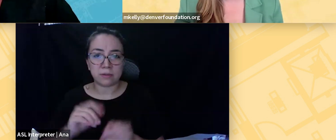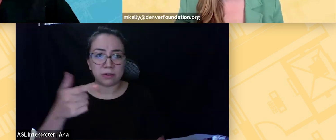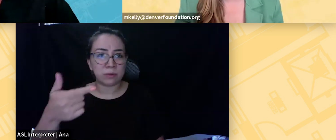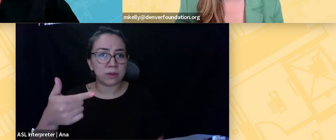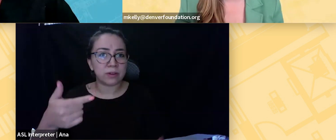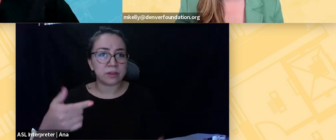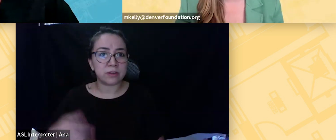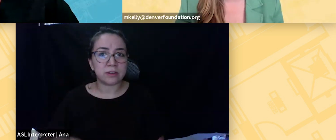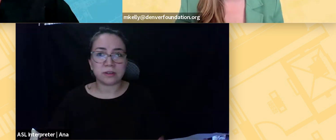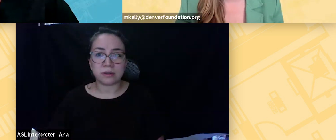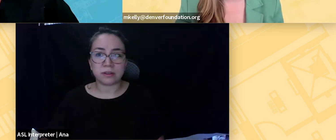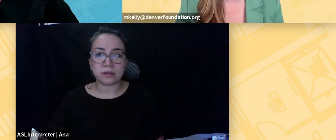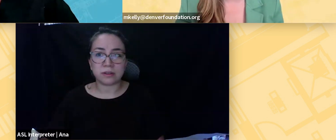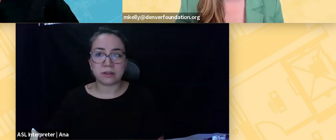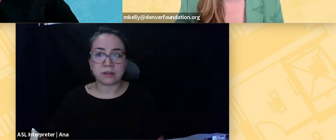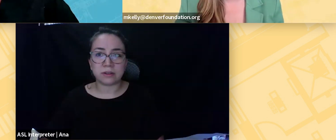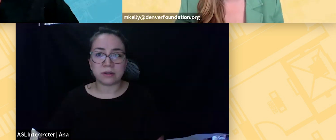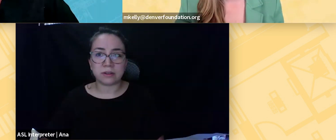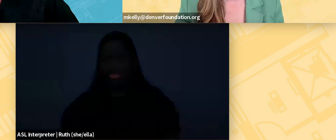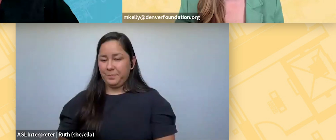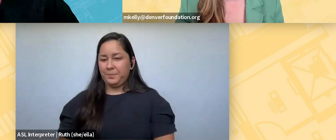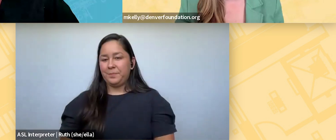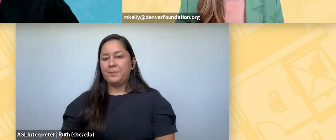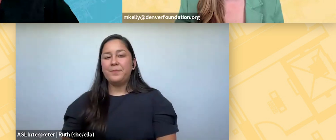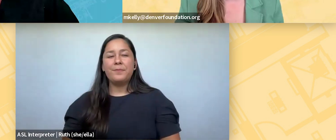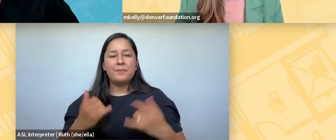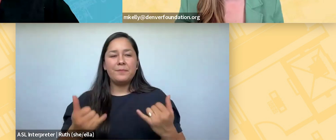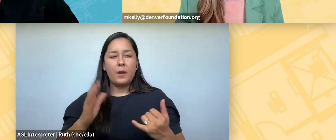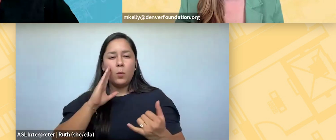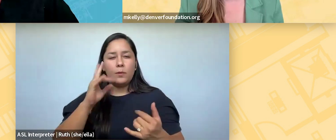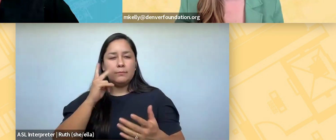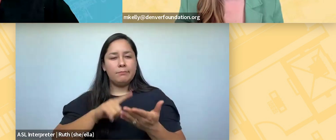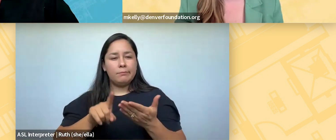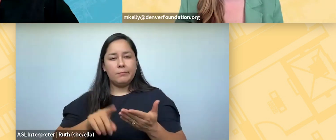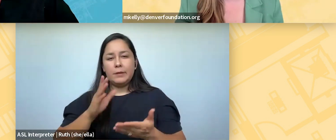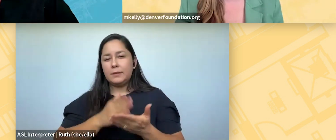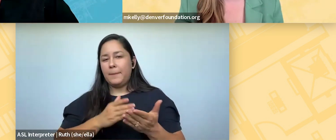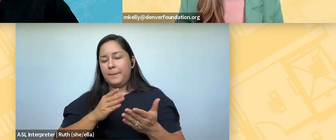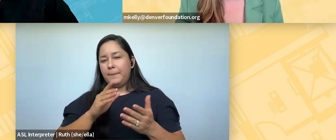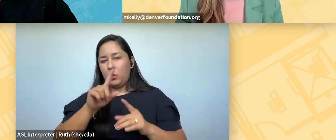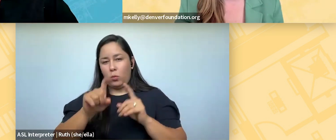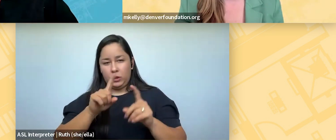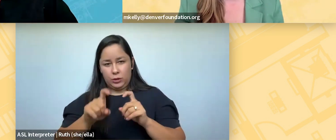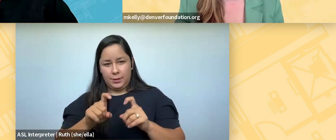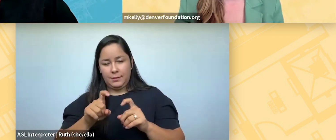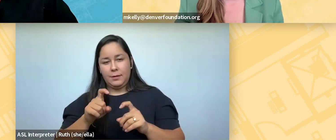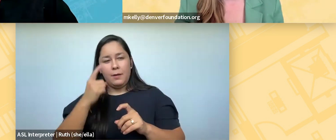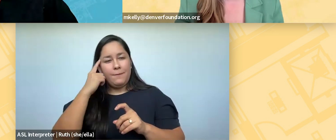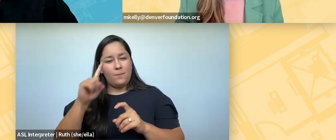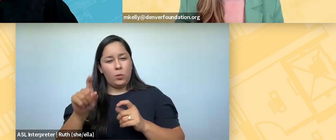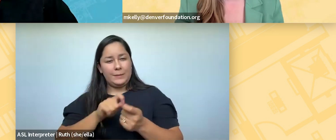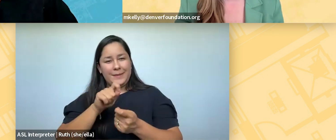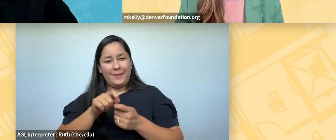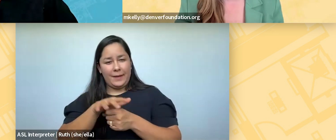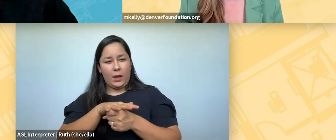questions that look like they have been in some of our specific areas. So let me